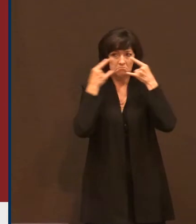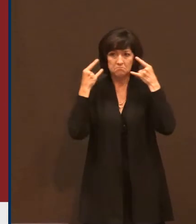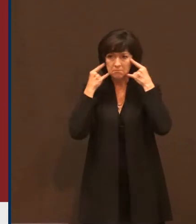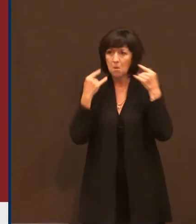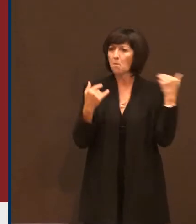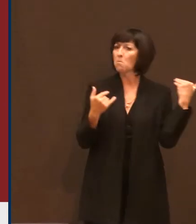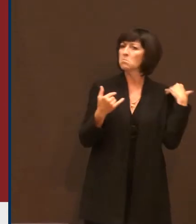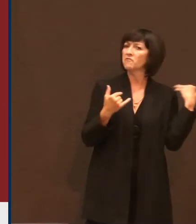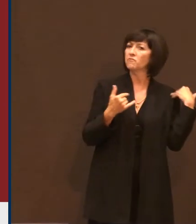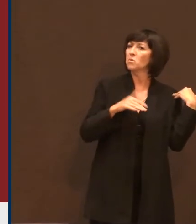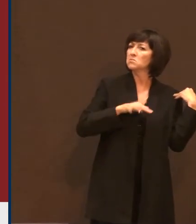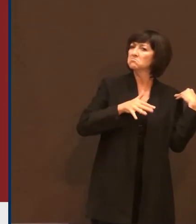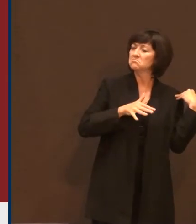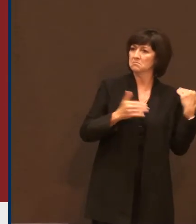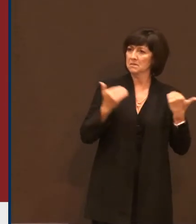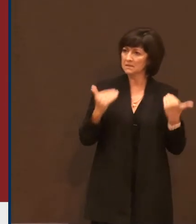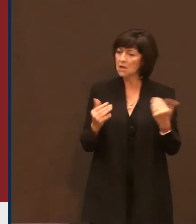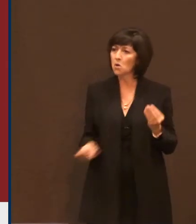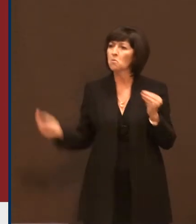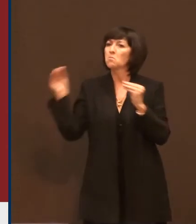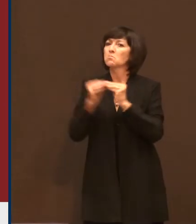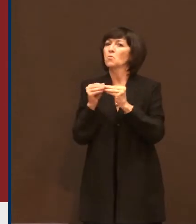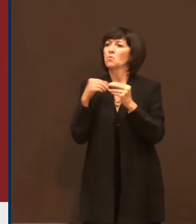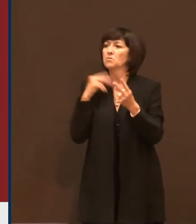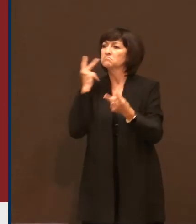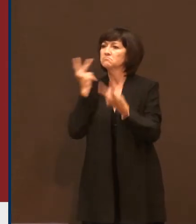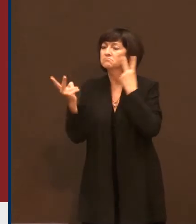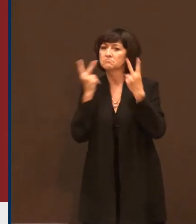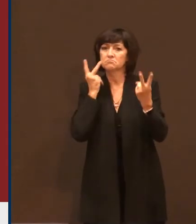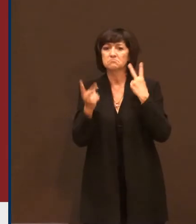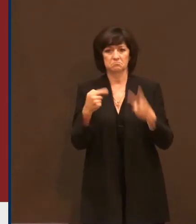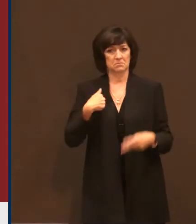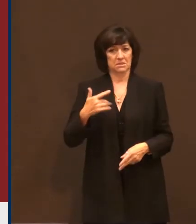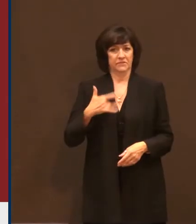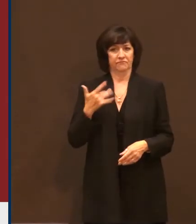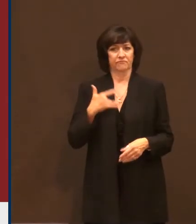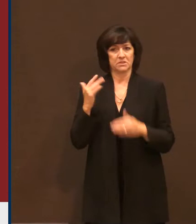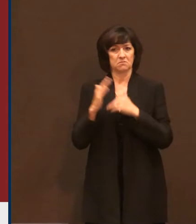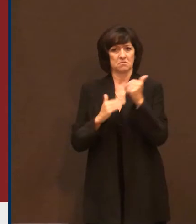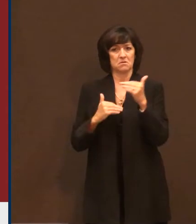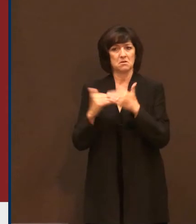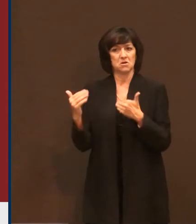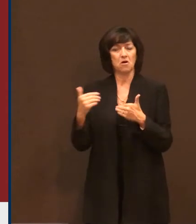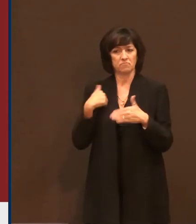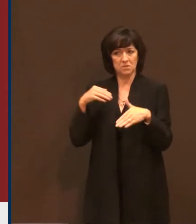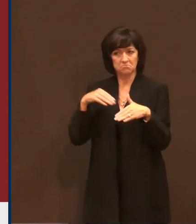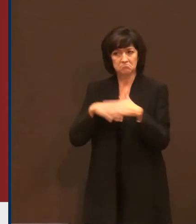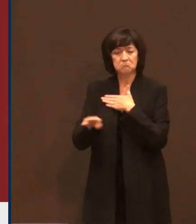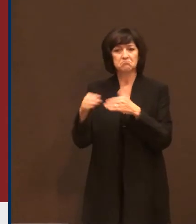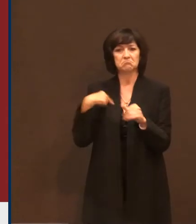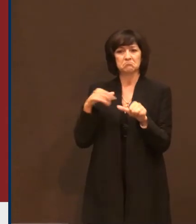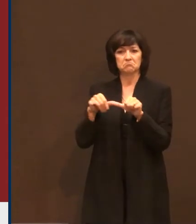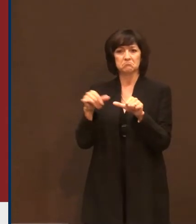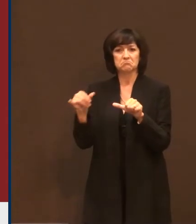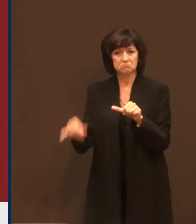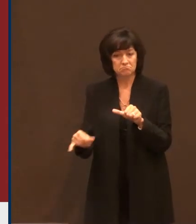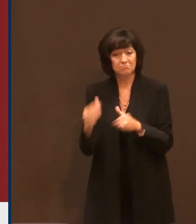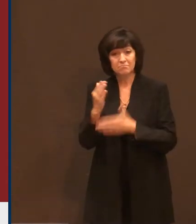me feel a lot more comfortable. And for those of you who feel like you don't